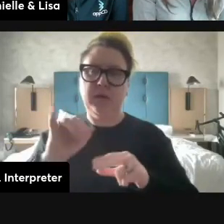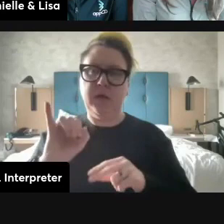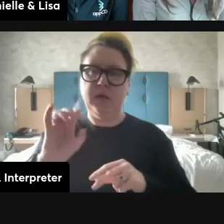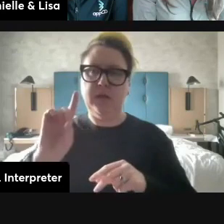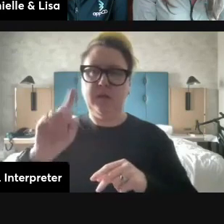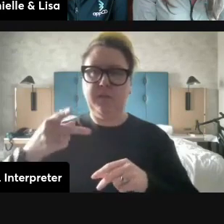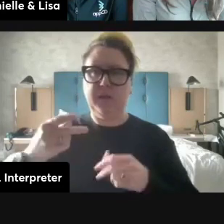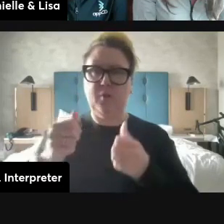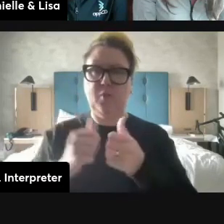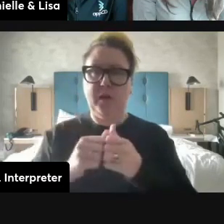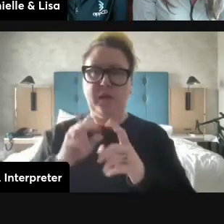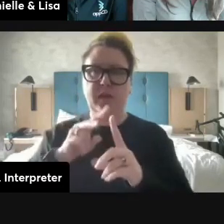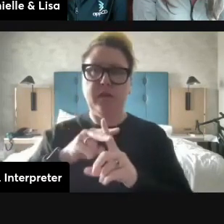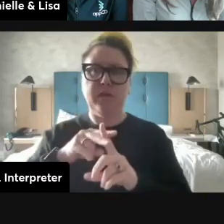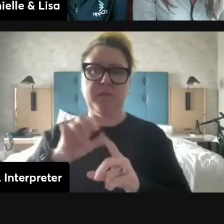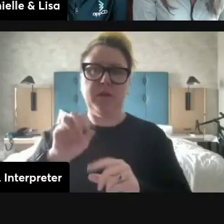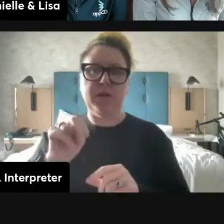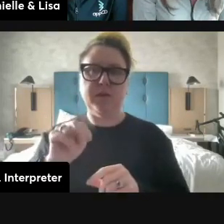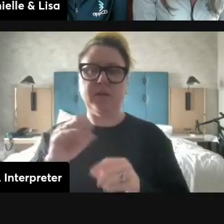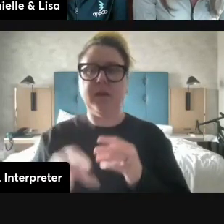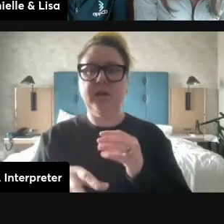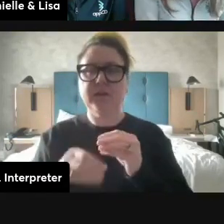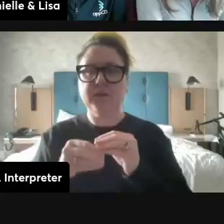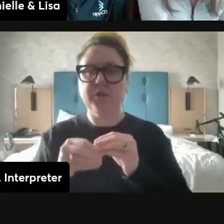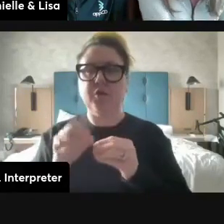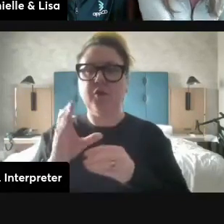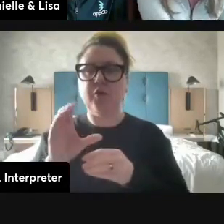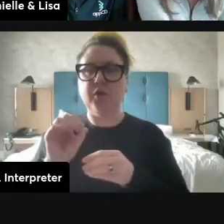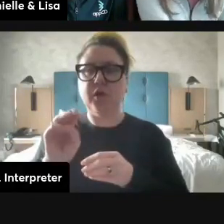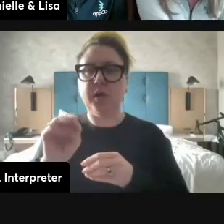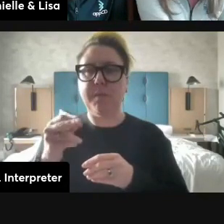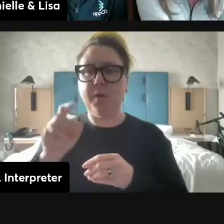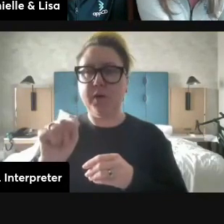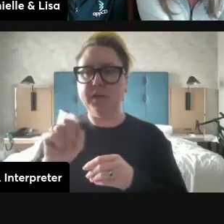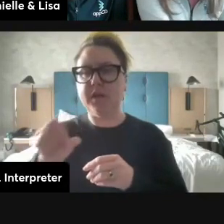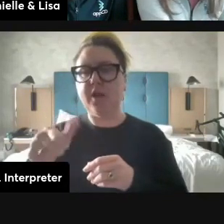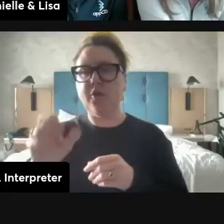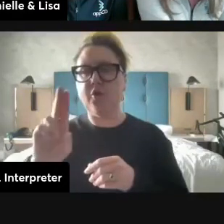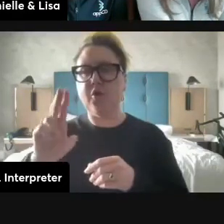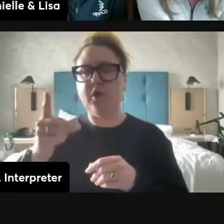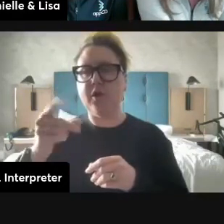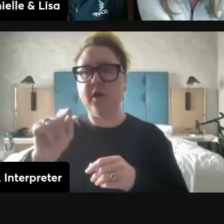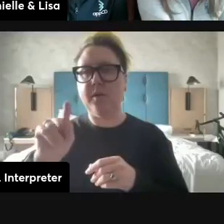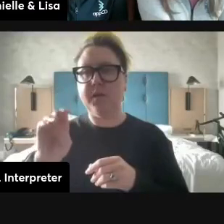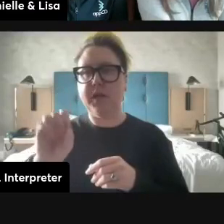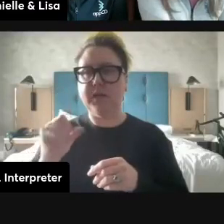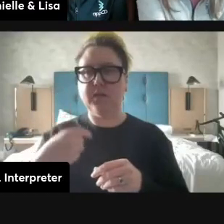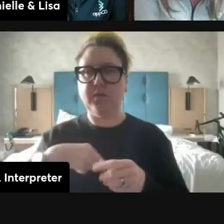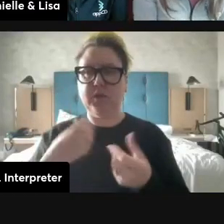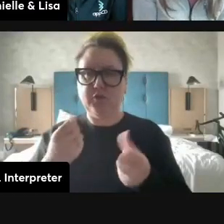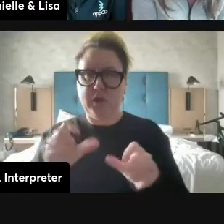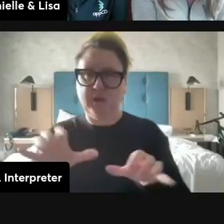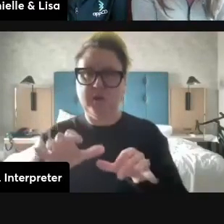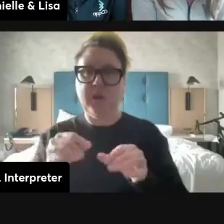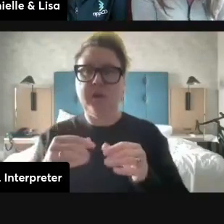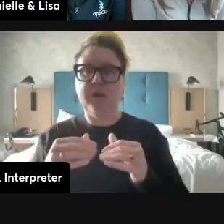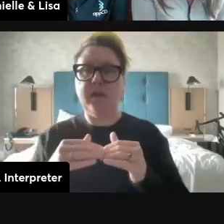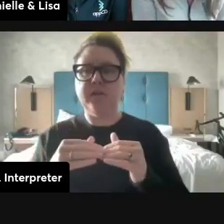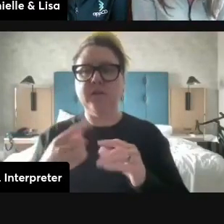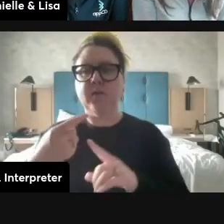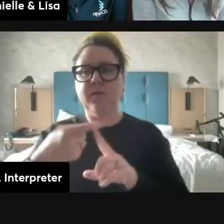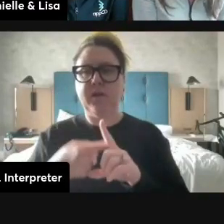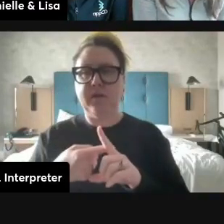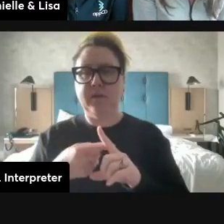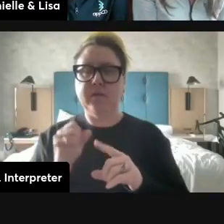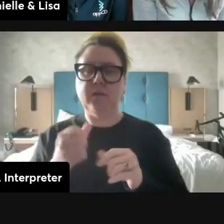our plugins, with additional any other components, any updates, and we try to do that at least monthly to keep up with all the